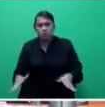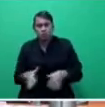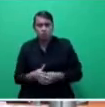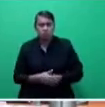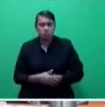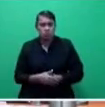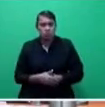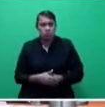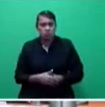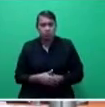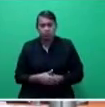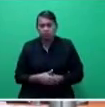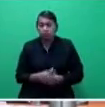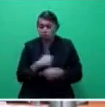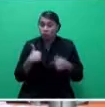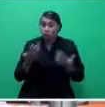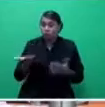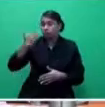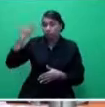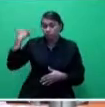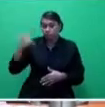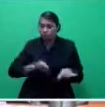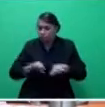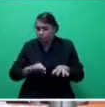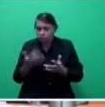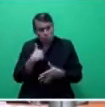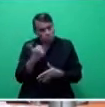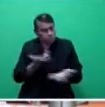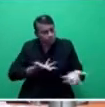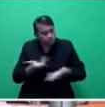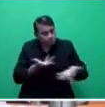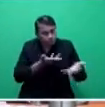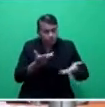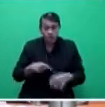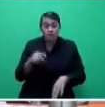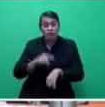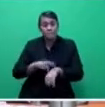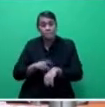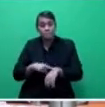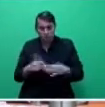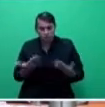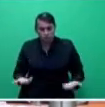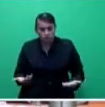this is again a strategy, we've said openly about this, in this particular times, our